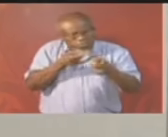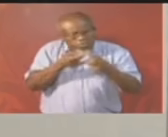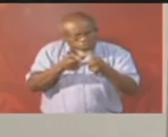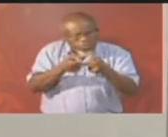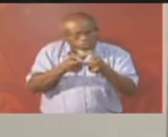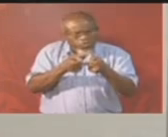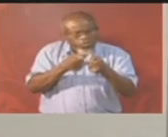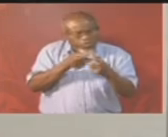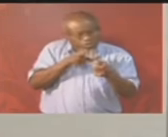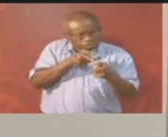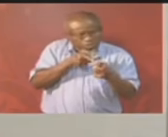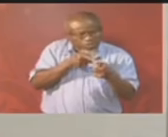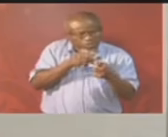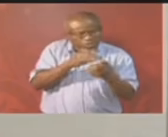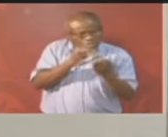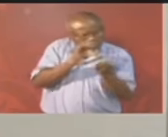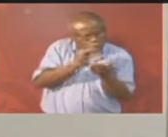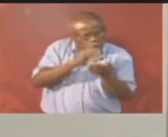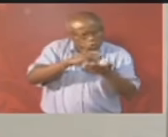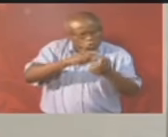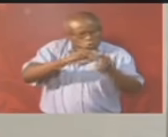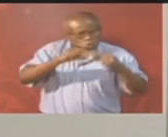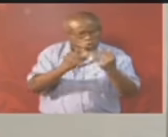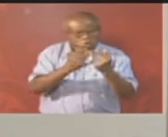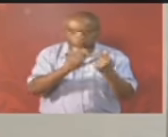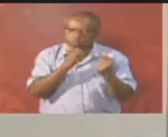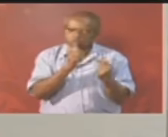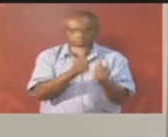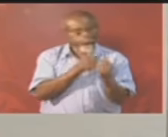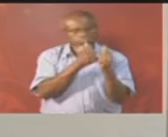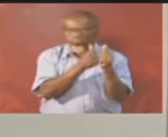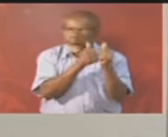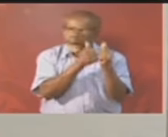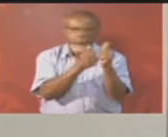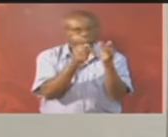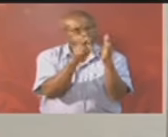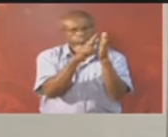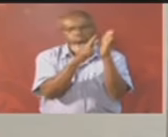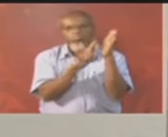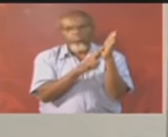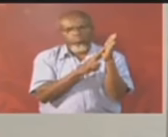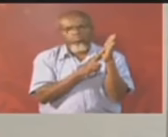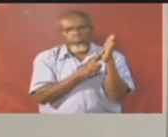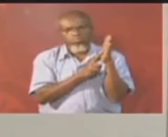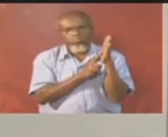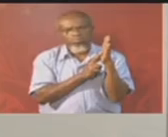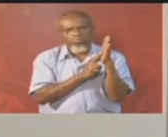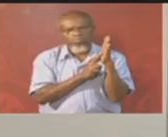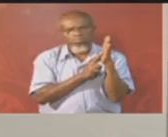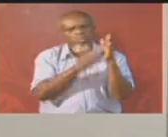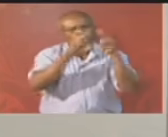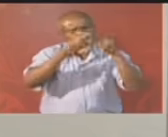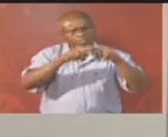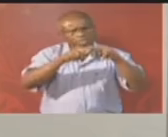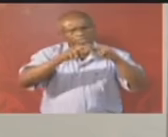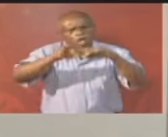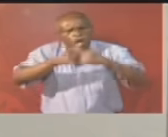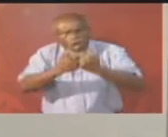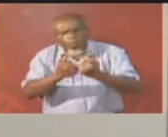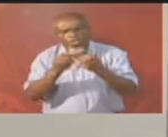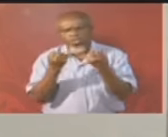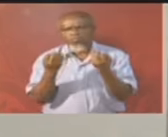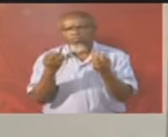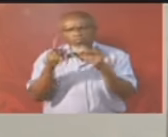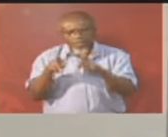that may not be following them. So the extent to which we are 100% adherent is the extent to which we have 100% of the braking